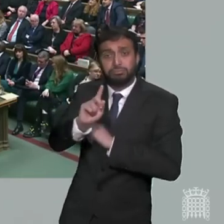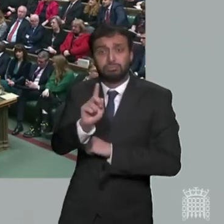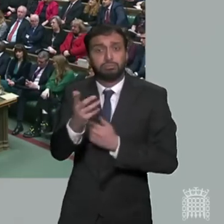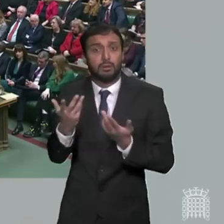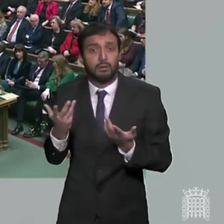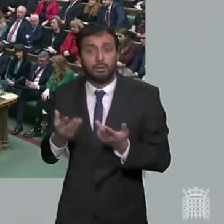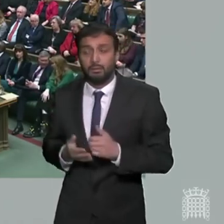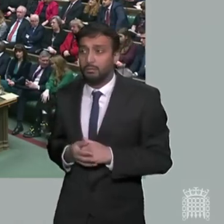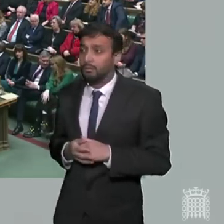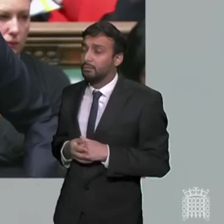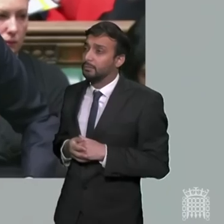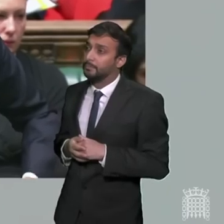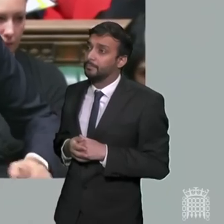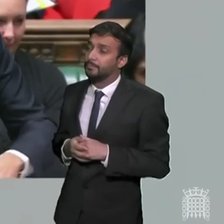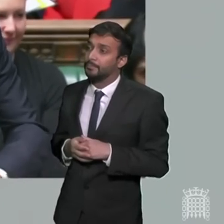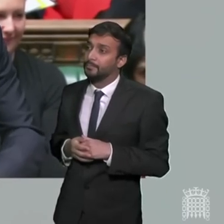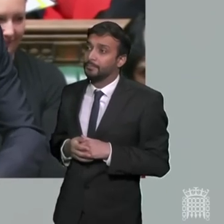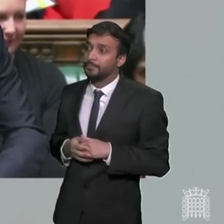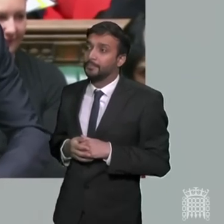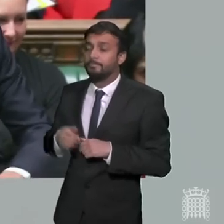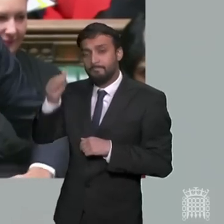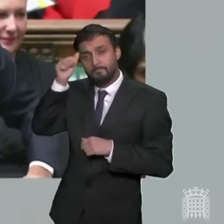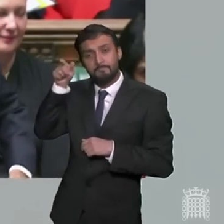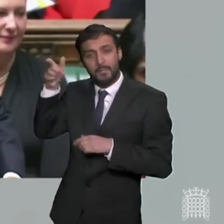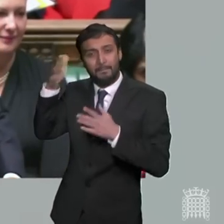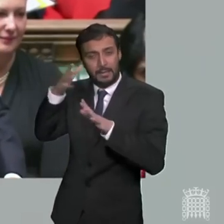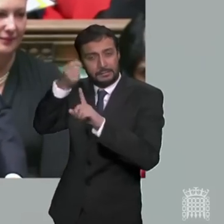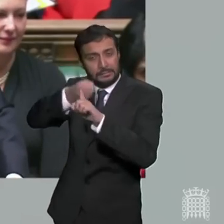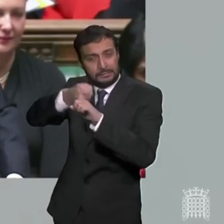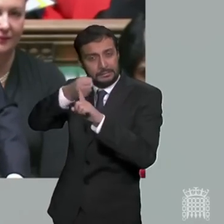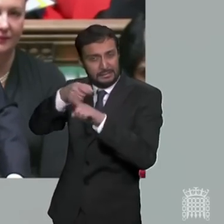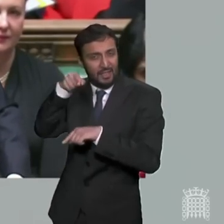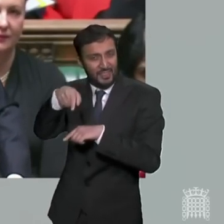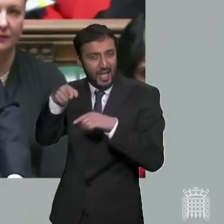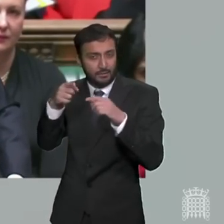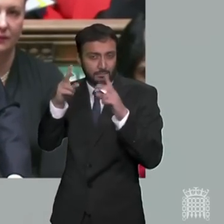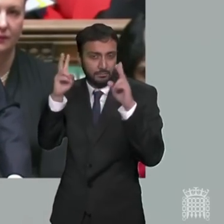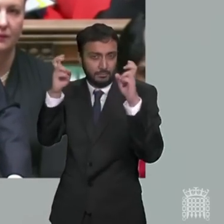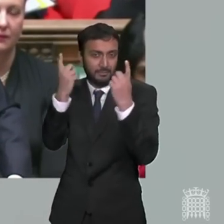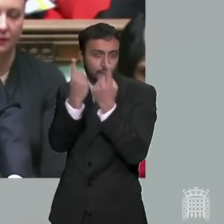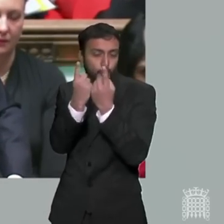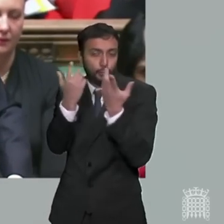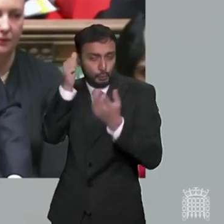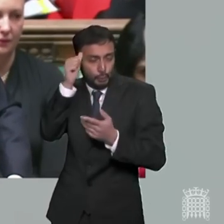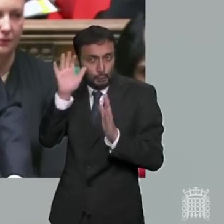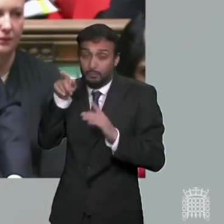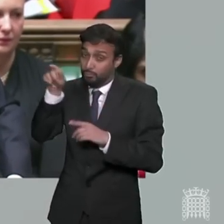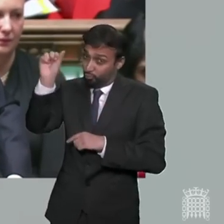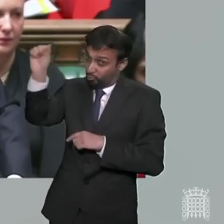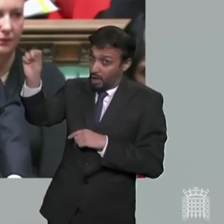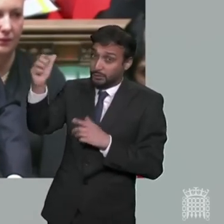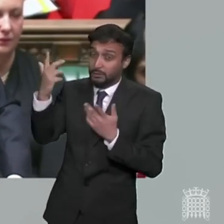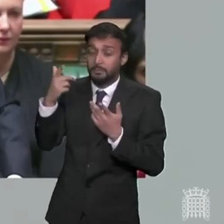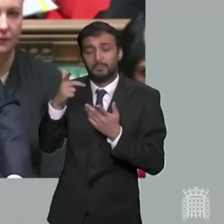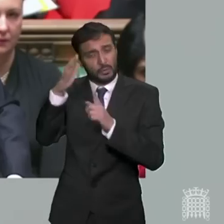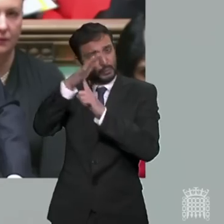Mr. Speaker, I know this is an issue on which the honourable gentleman has campaigned for some time, and he's right to highlight the importance of making sure our children have access